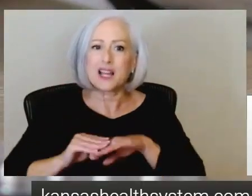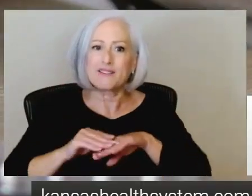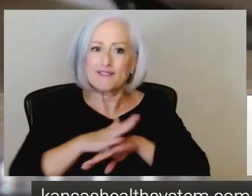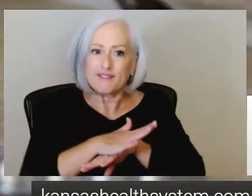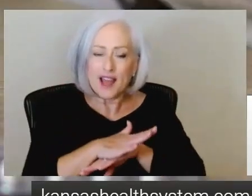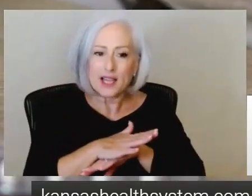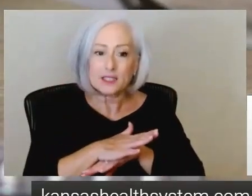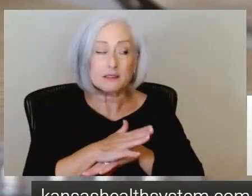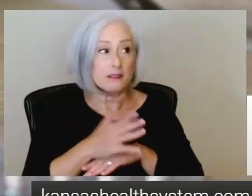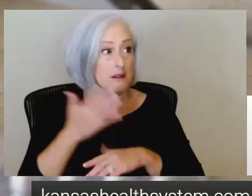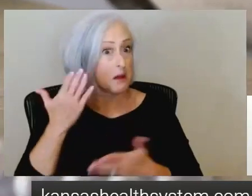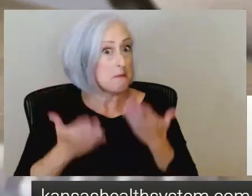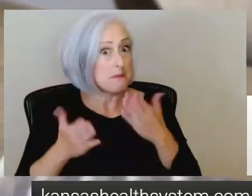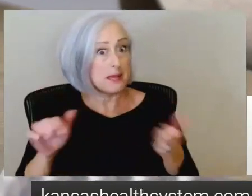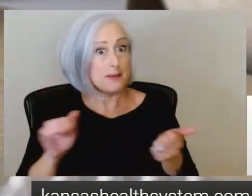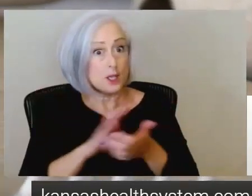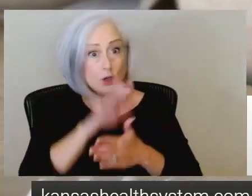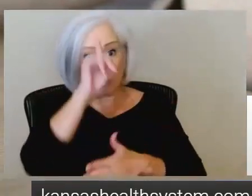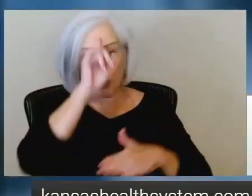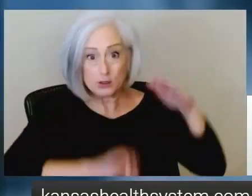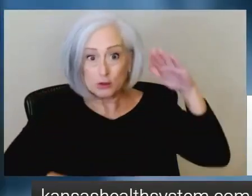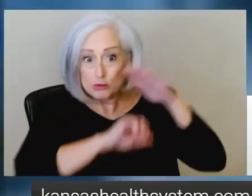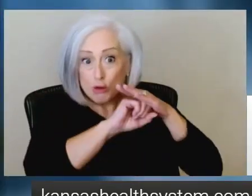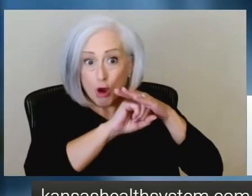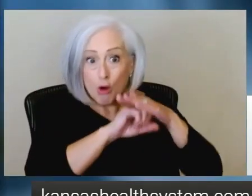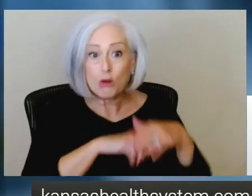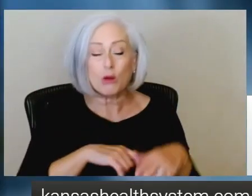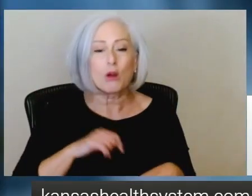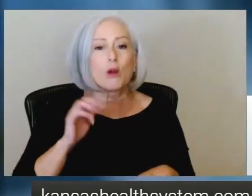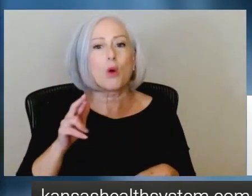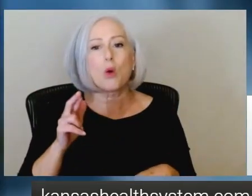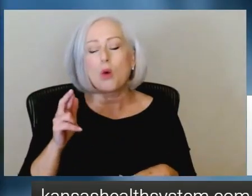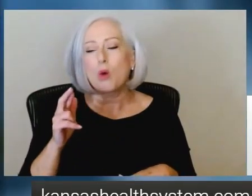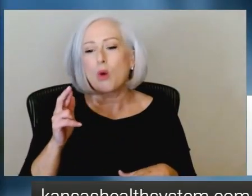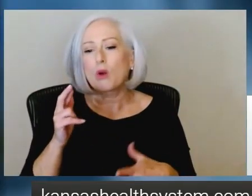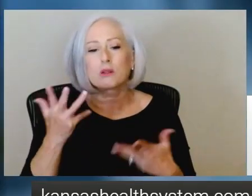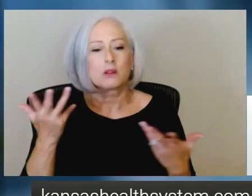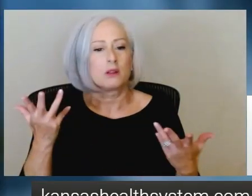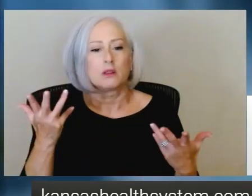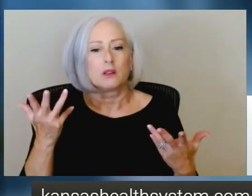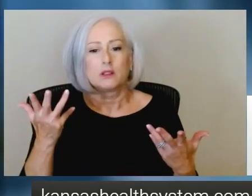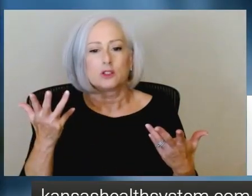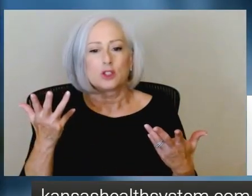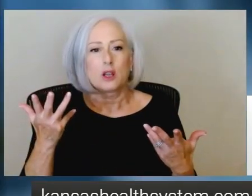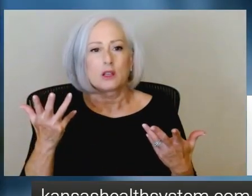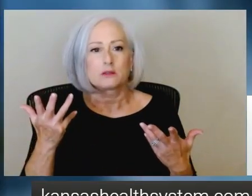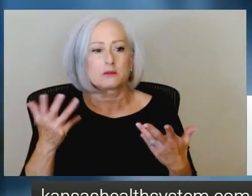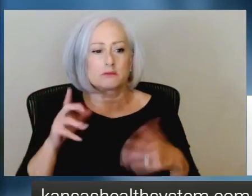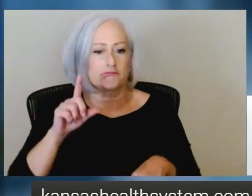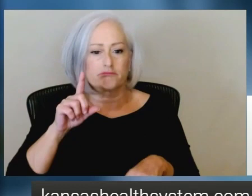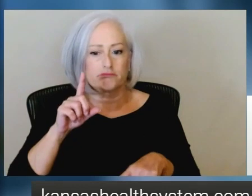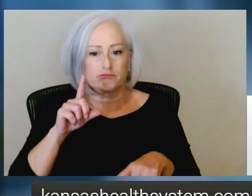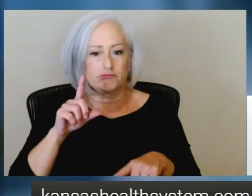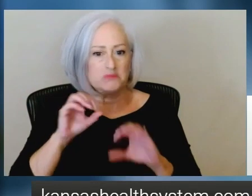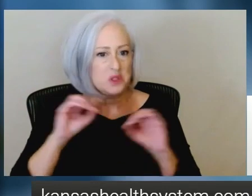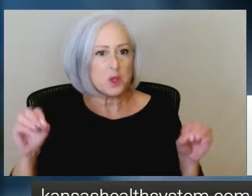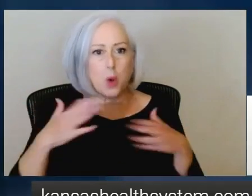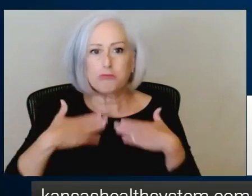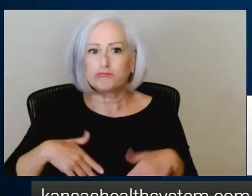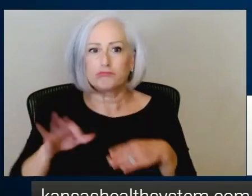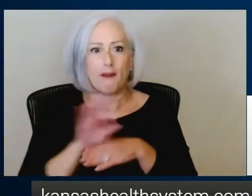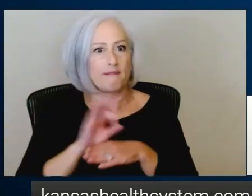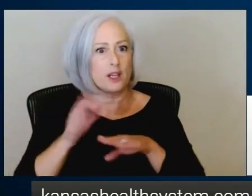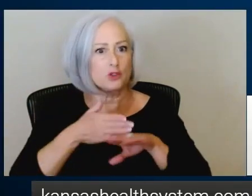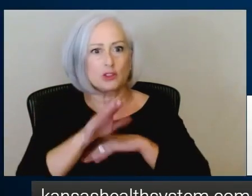a stroke or I could come out as a vegetable, and I wouldn't let them